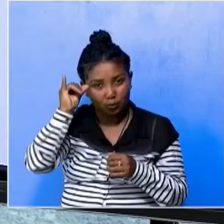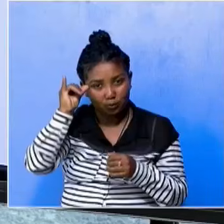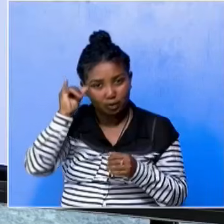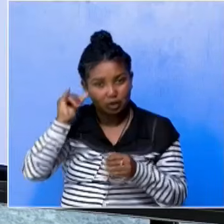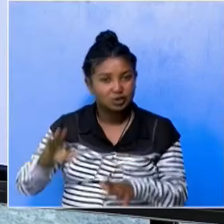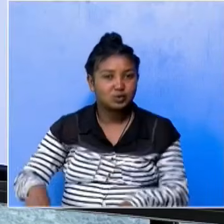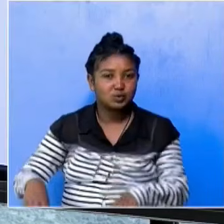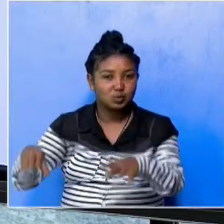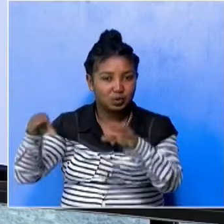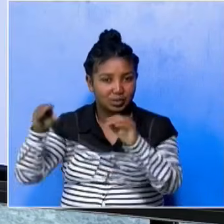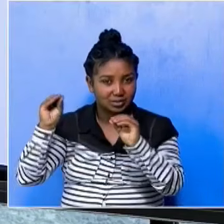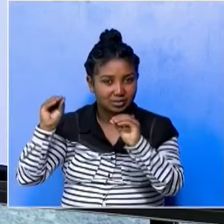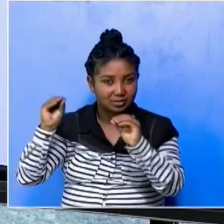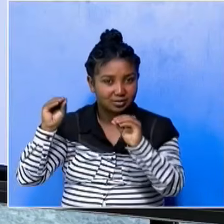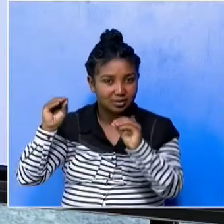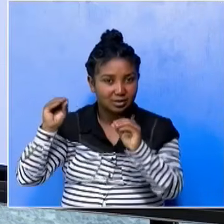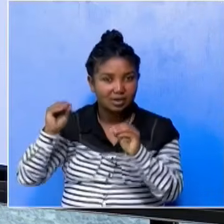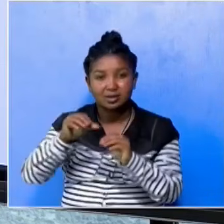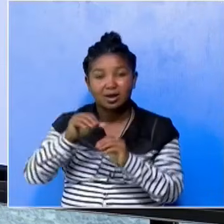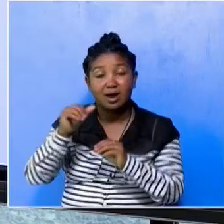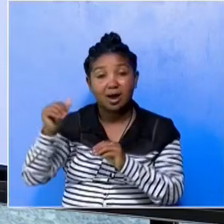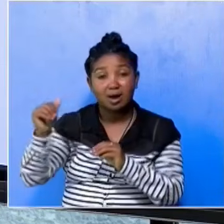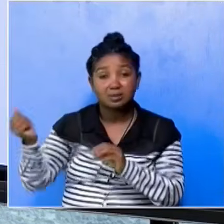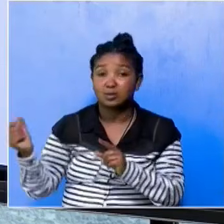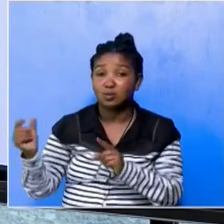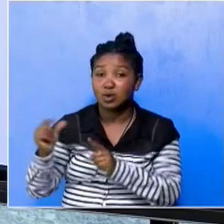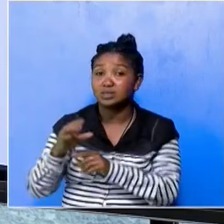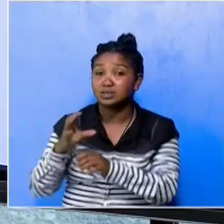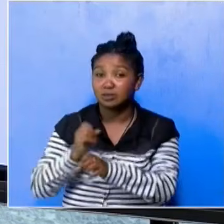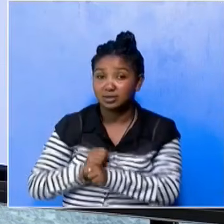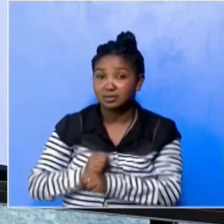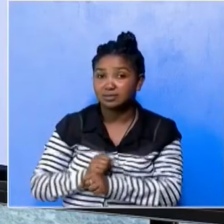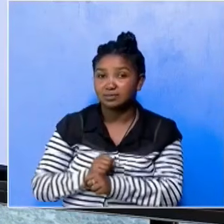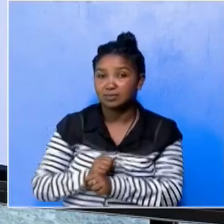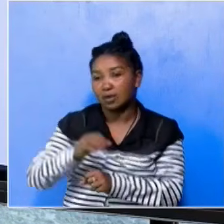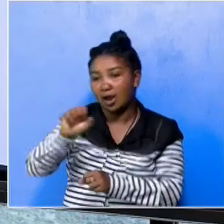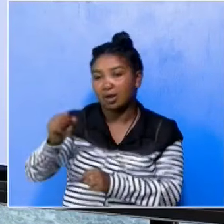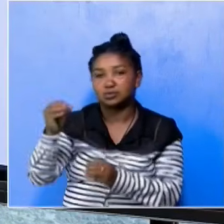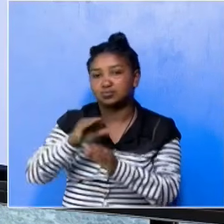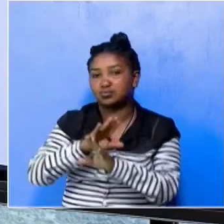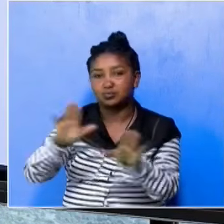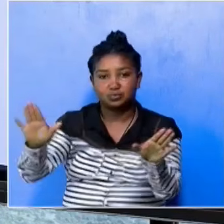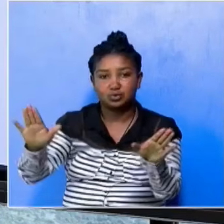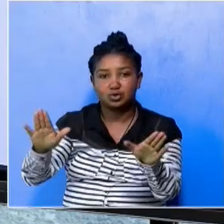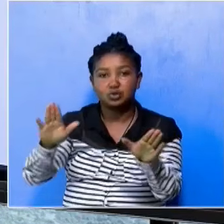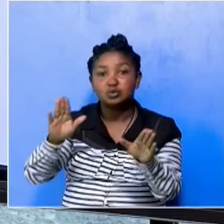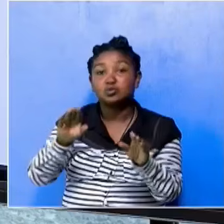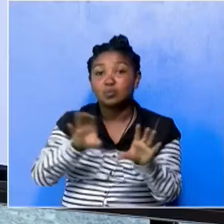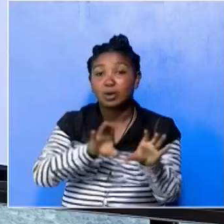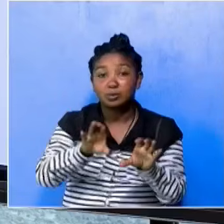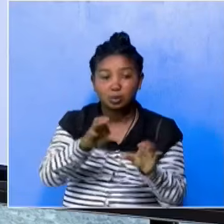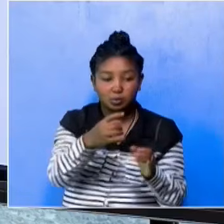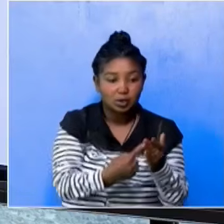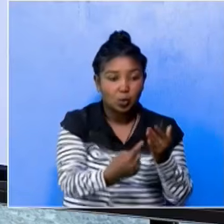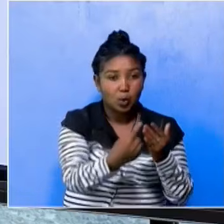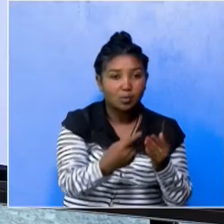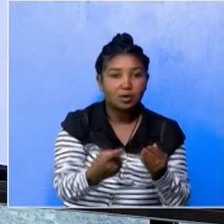student. And other words takes what? Only S to form plural